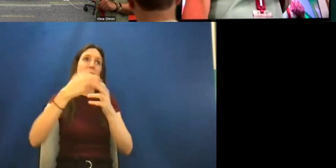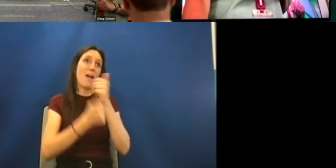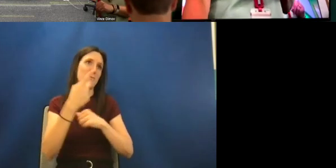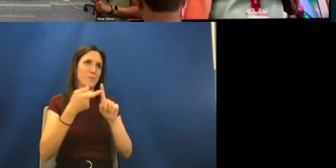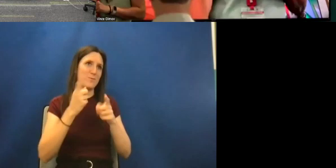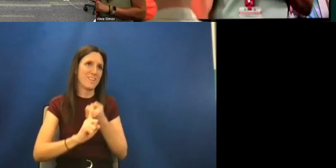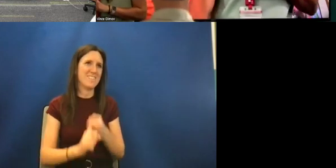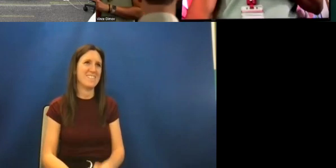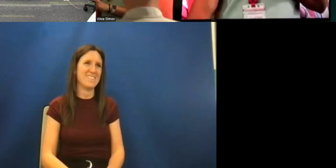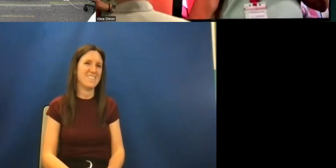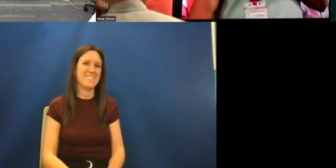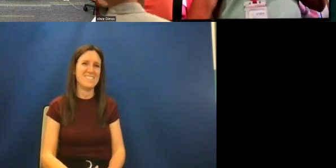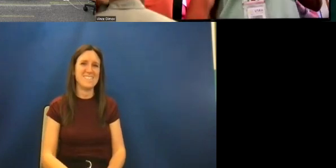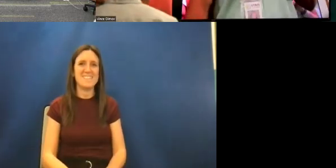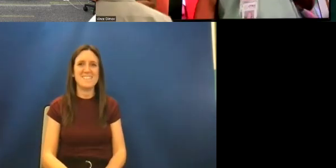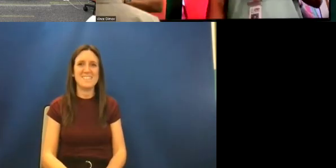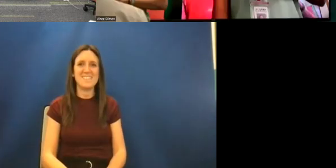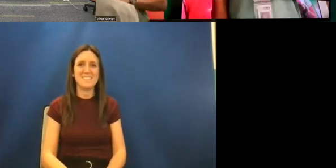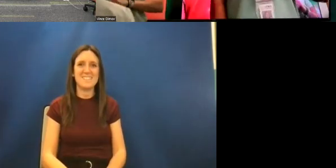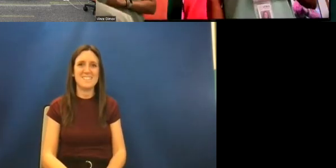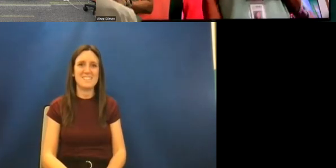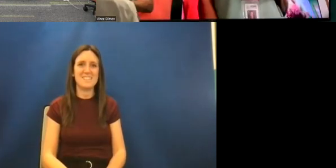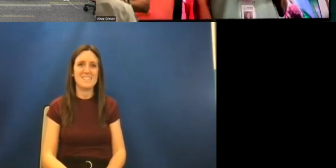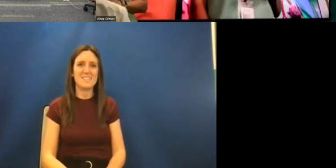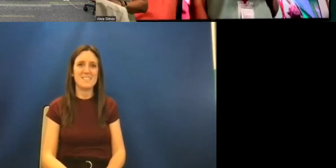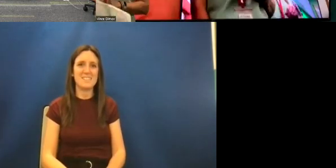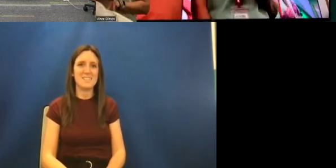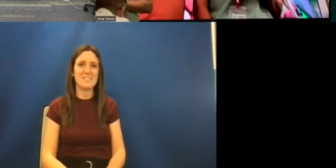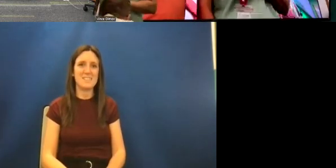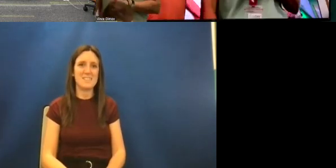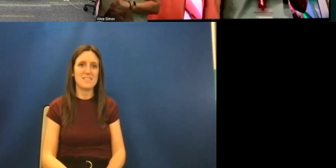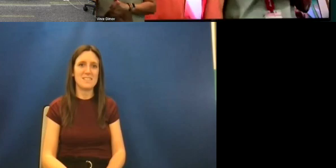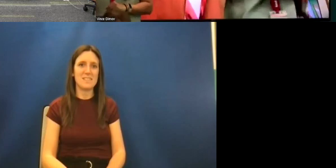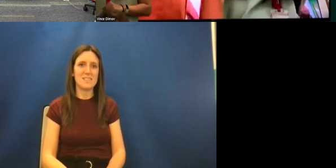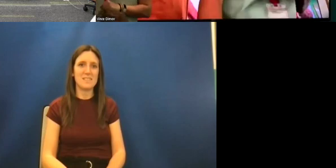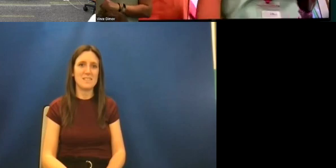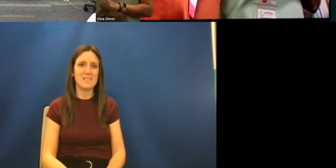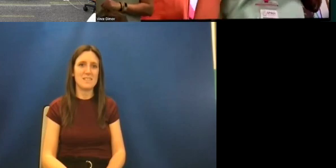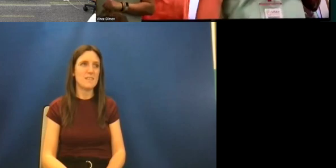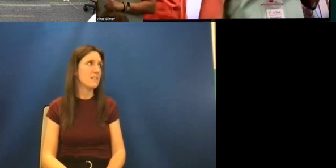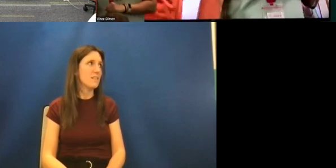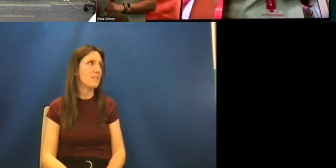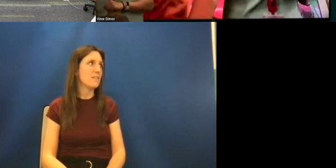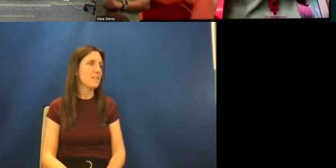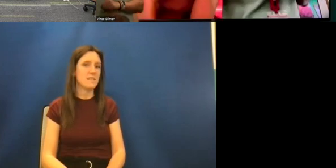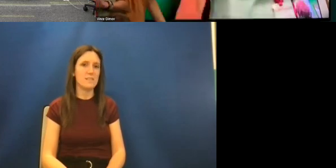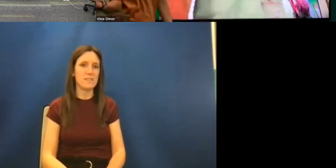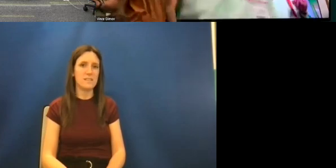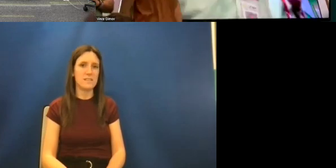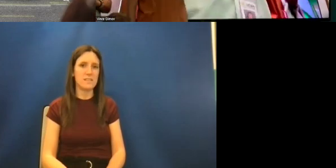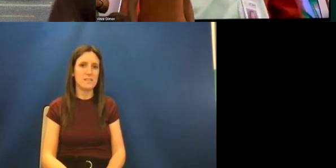Do you want to jump on your thing? I can't. You just want to come see how tall? I looked at that.